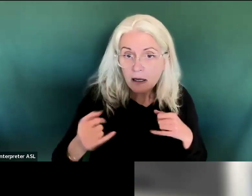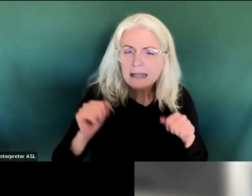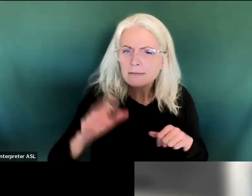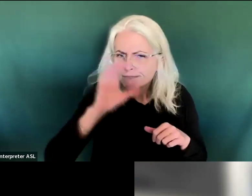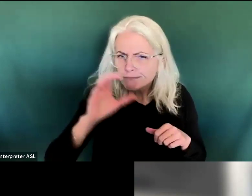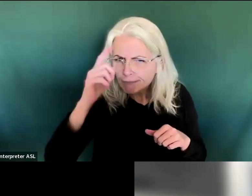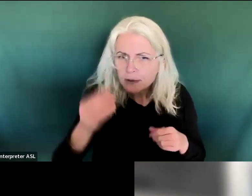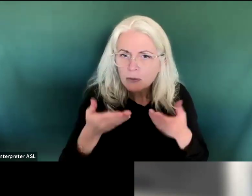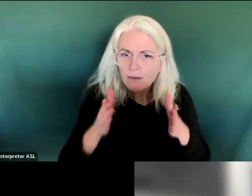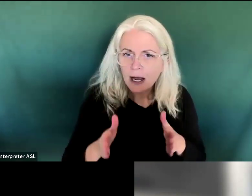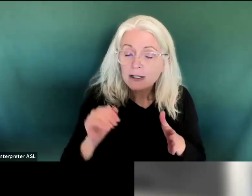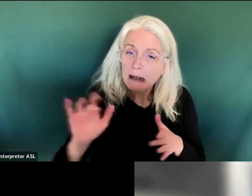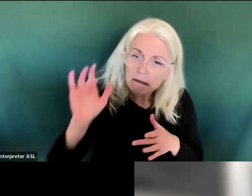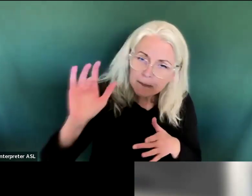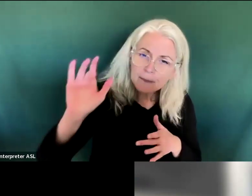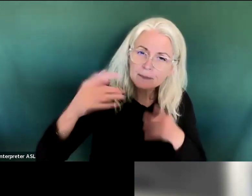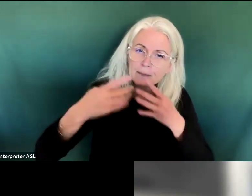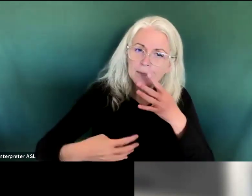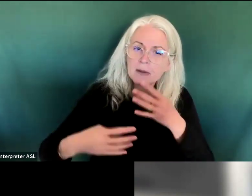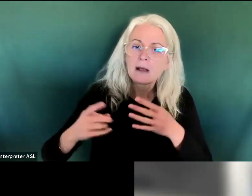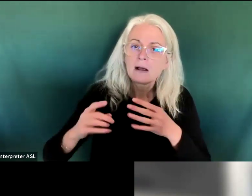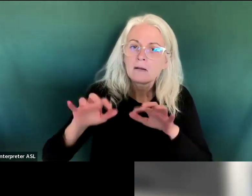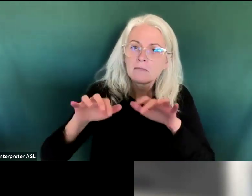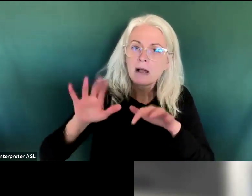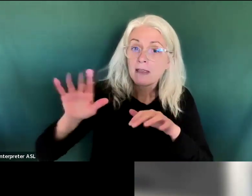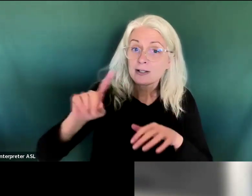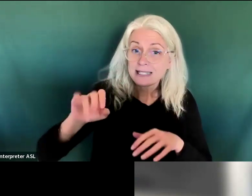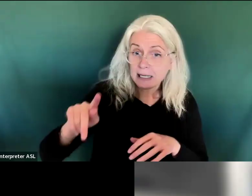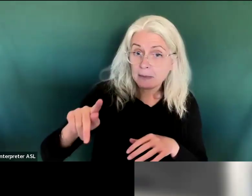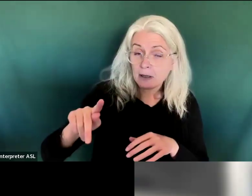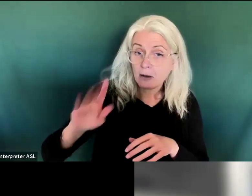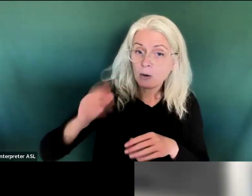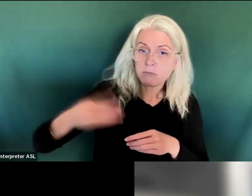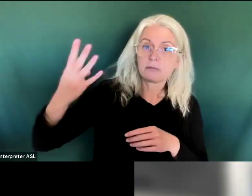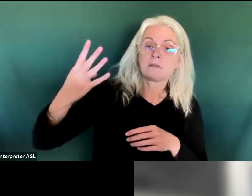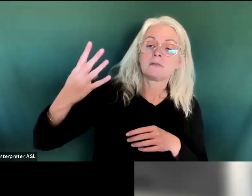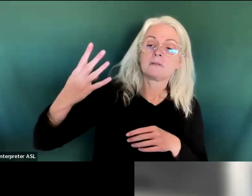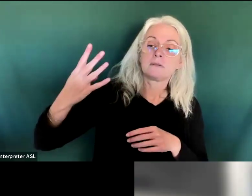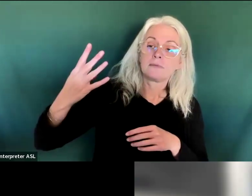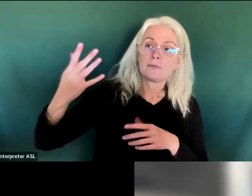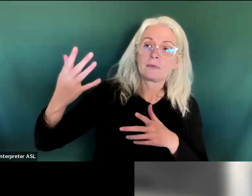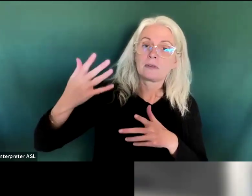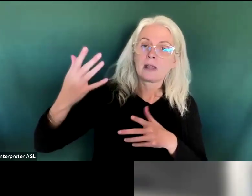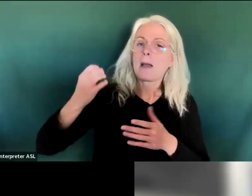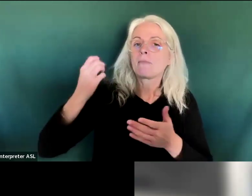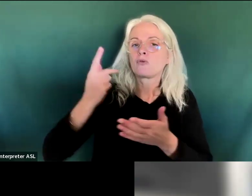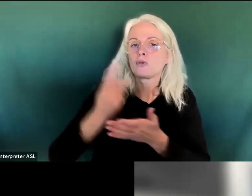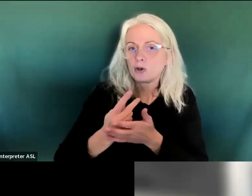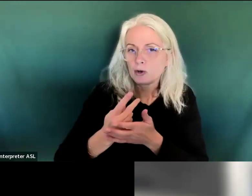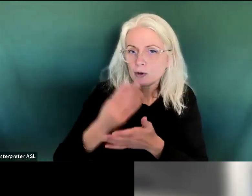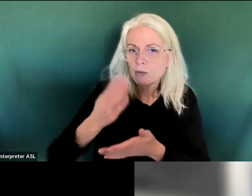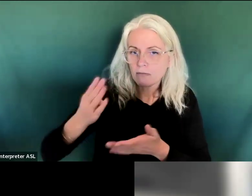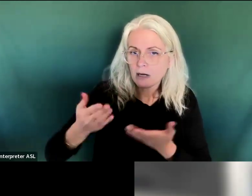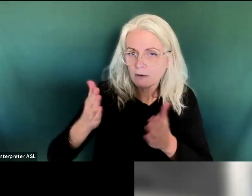a provider search. So they could click on that and they could input their zip code and it will populate the approved